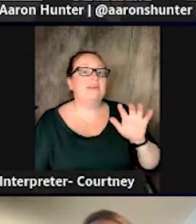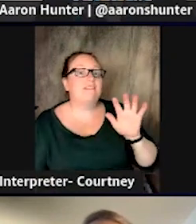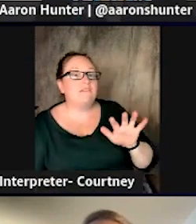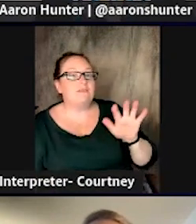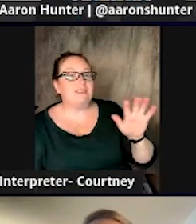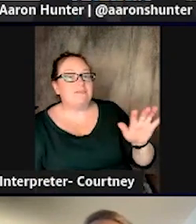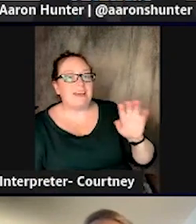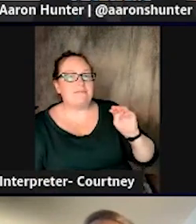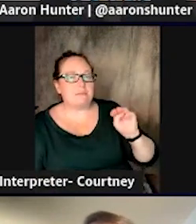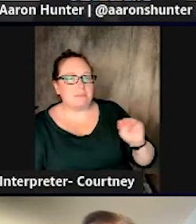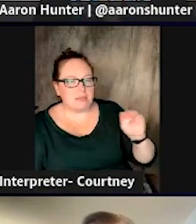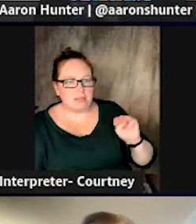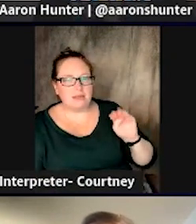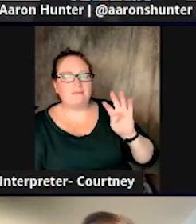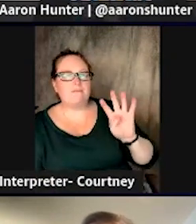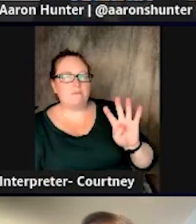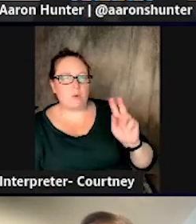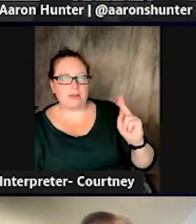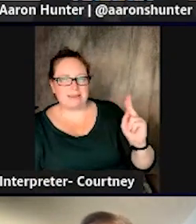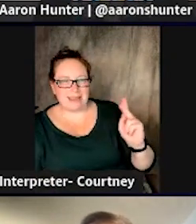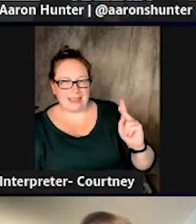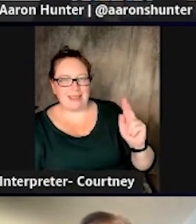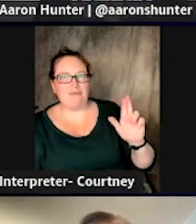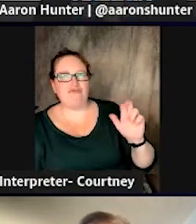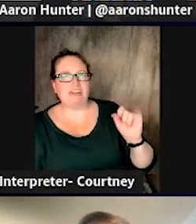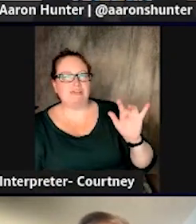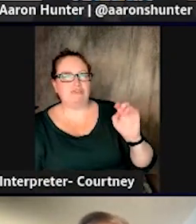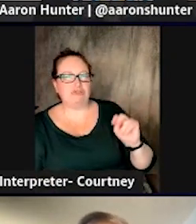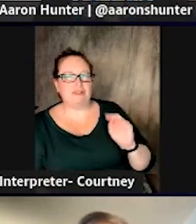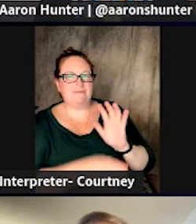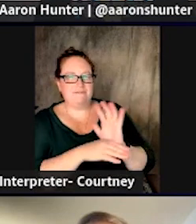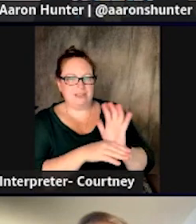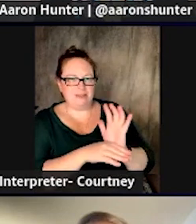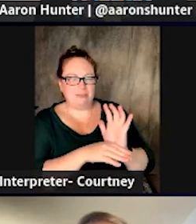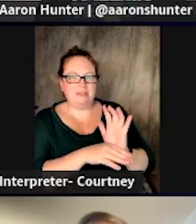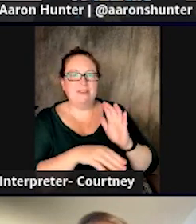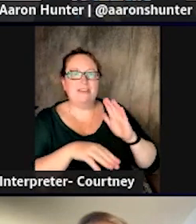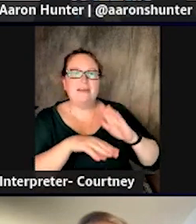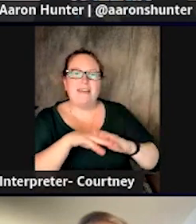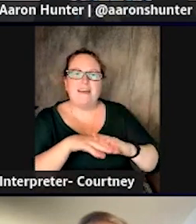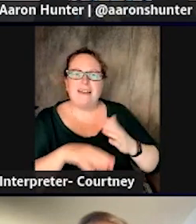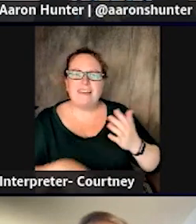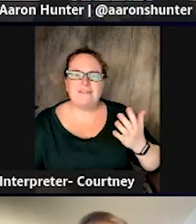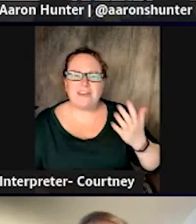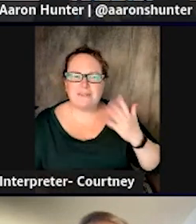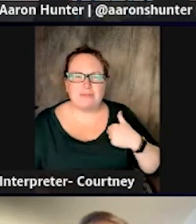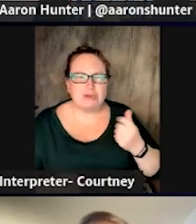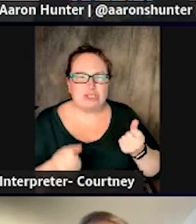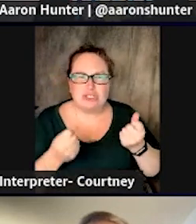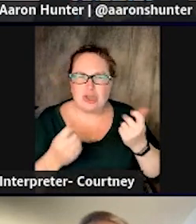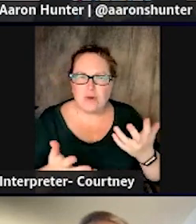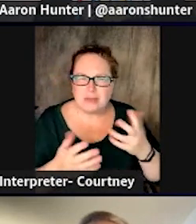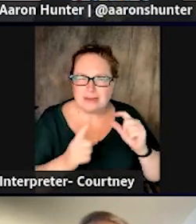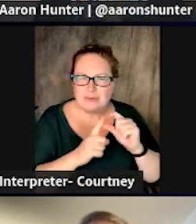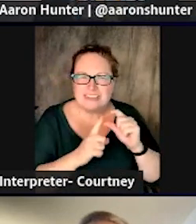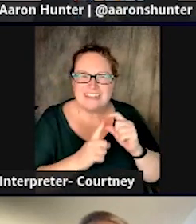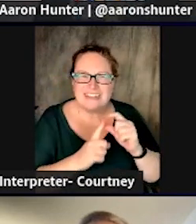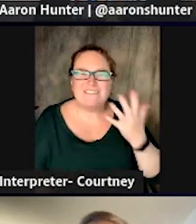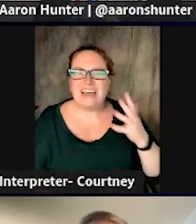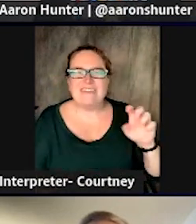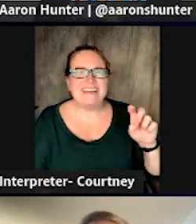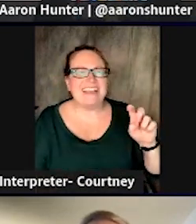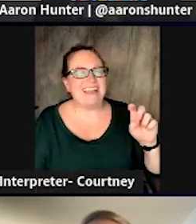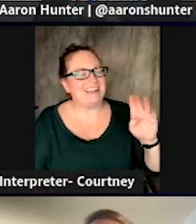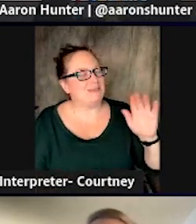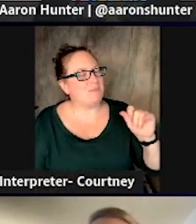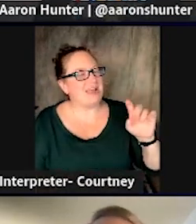4K resolution films on a five, what was it? There were so many words, exabyte storage space. This makes me think of that